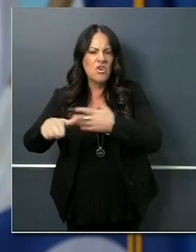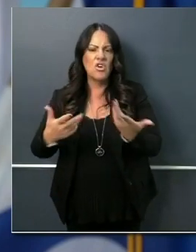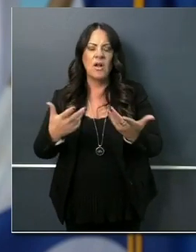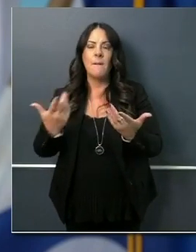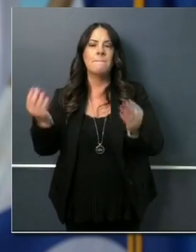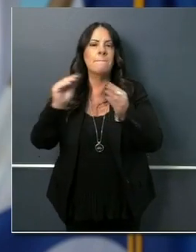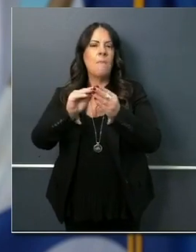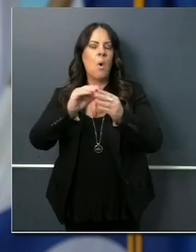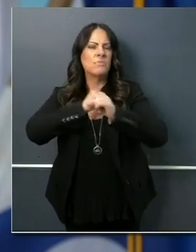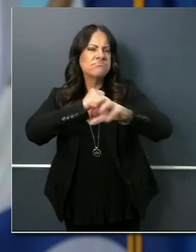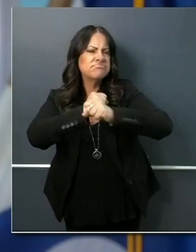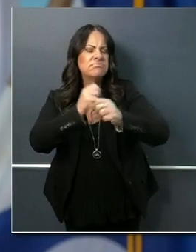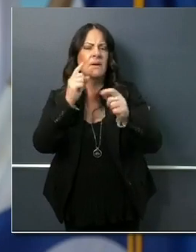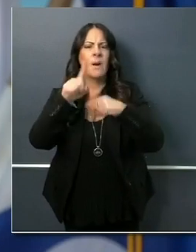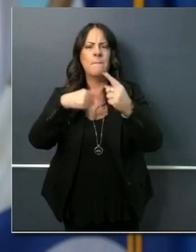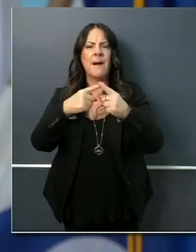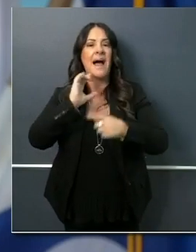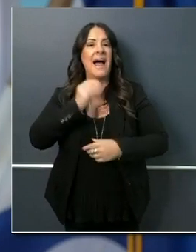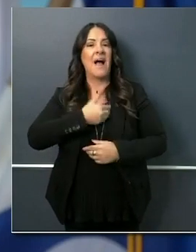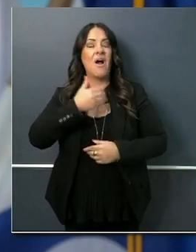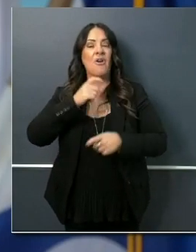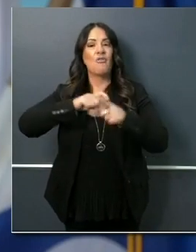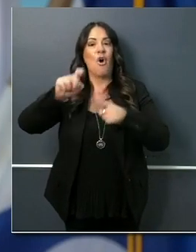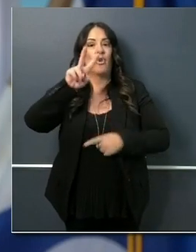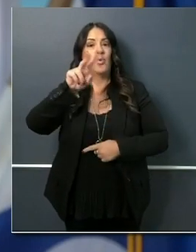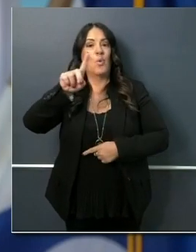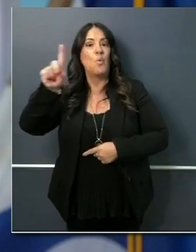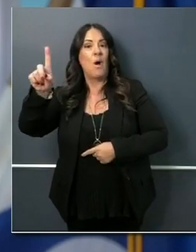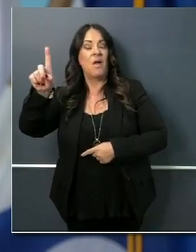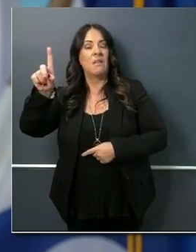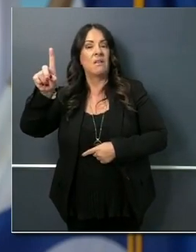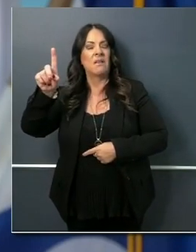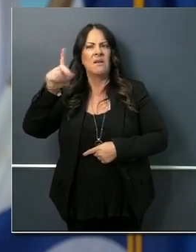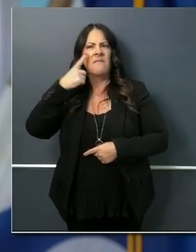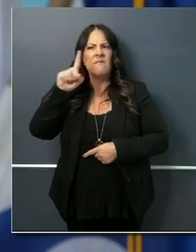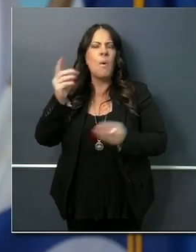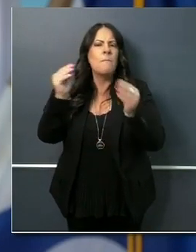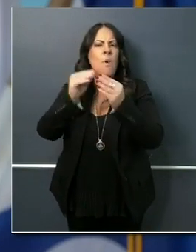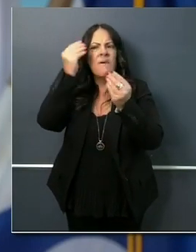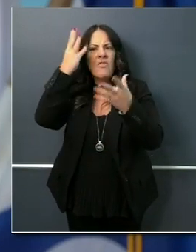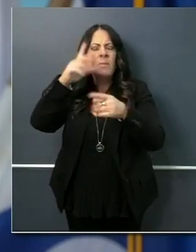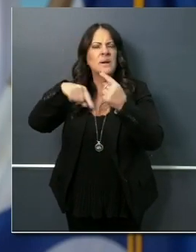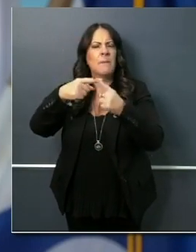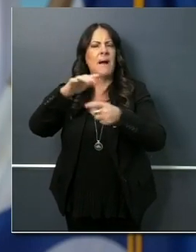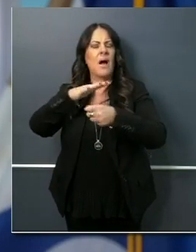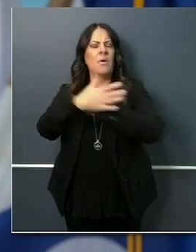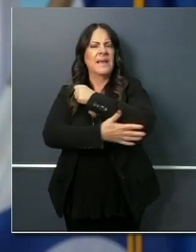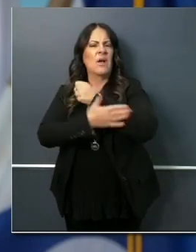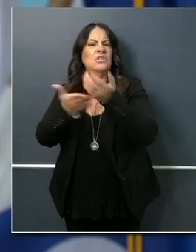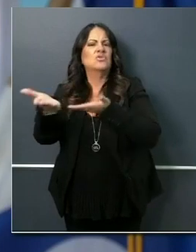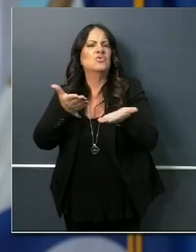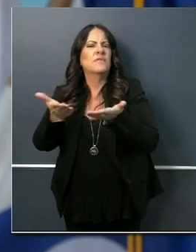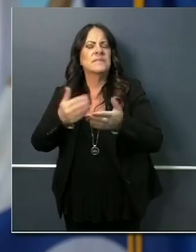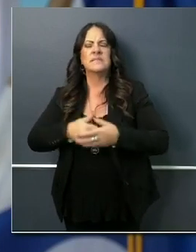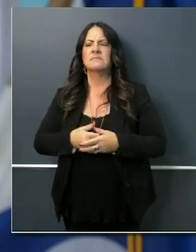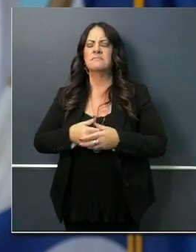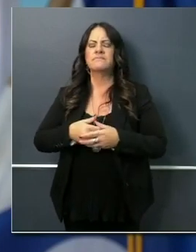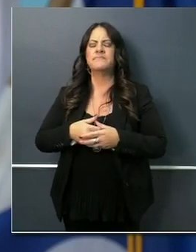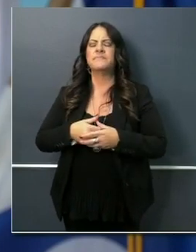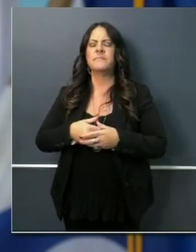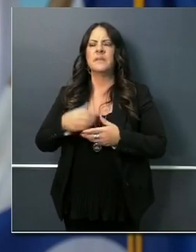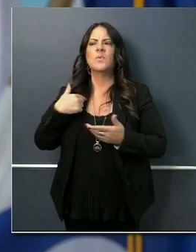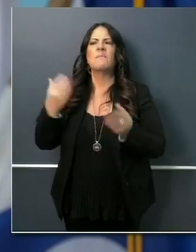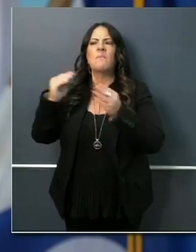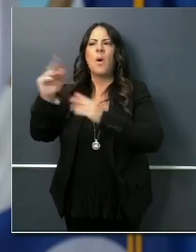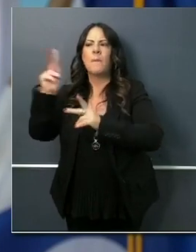211 system, more connection with the 211 call center to family resource centers, more support for our